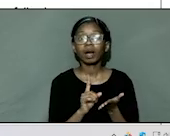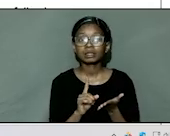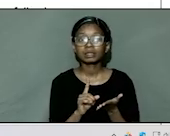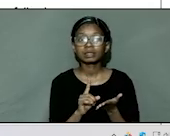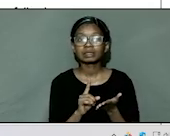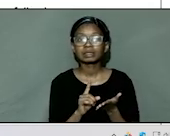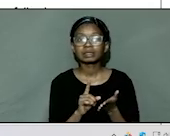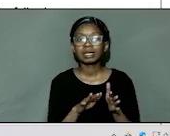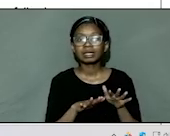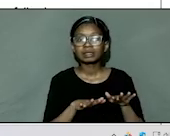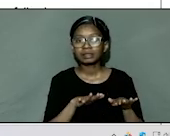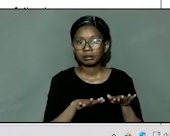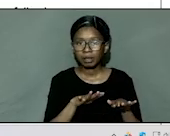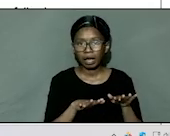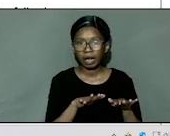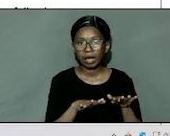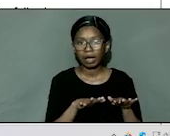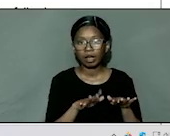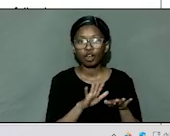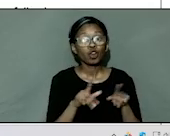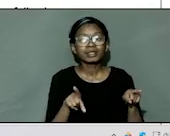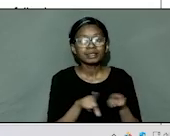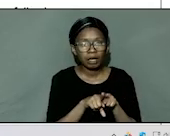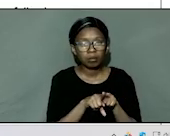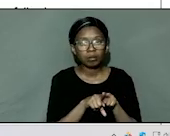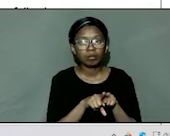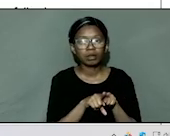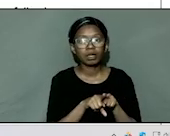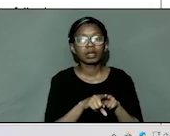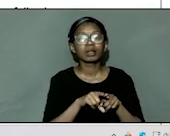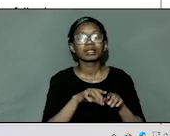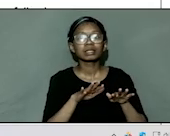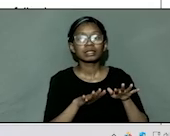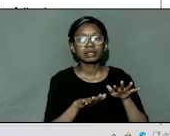same. They share similar